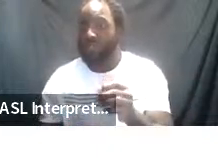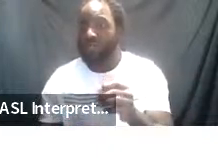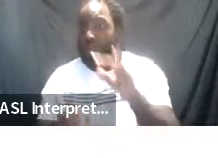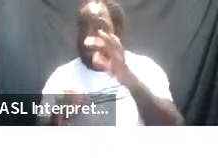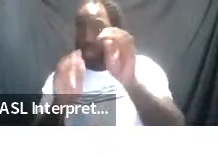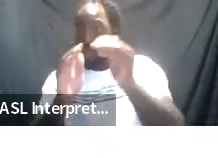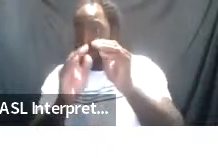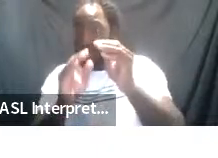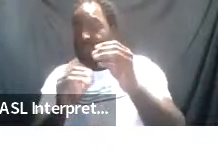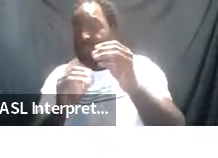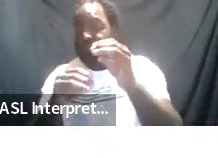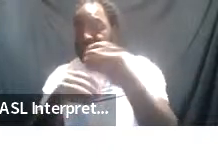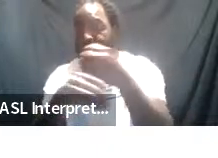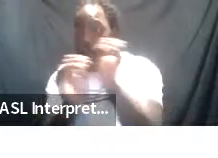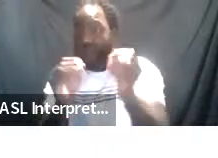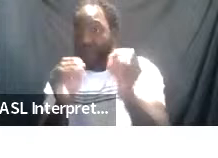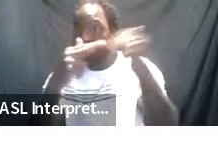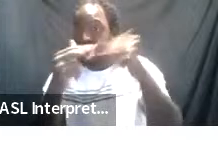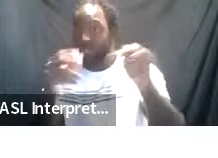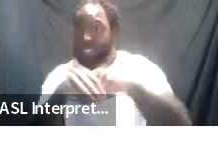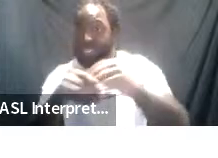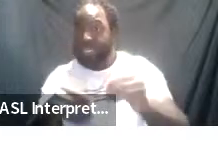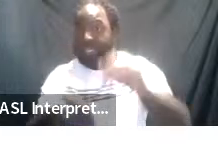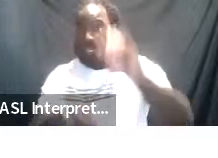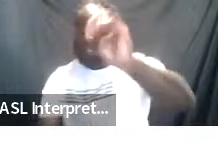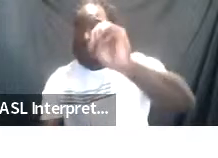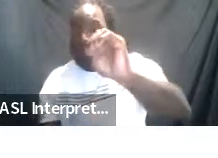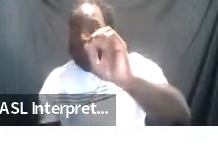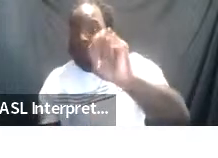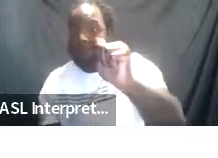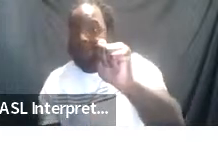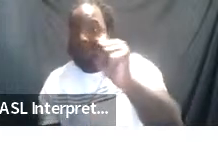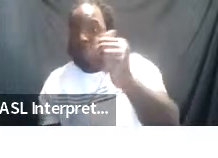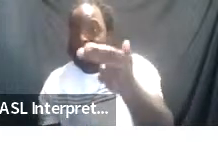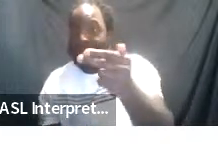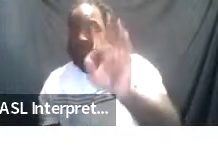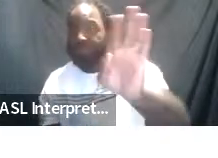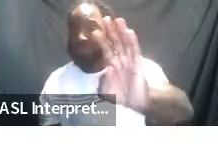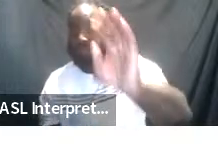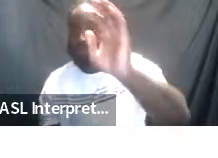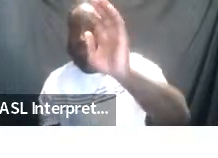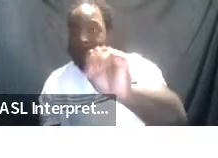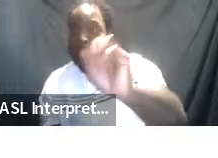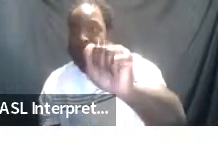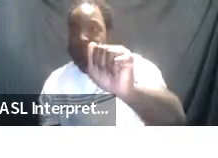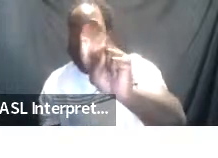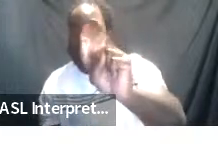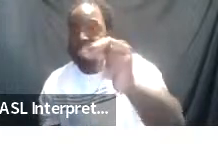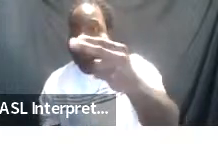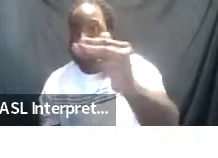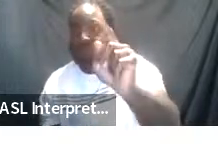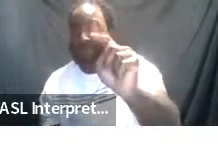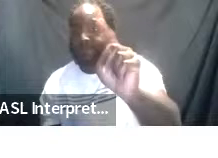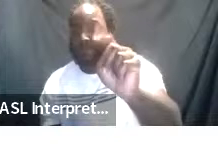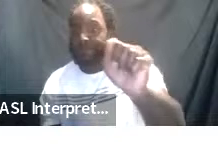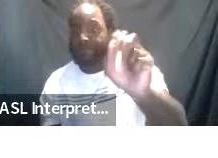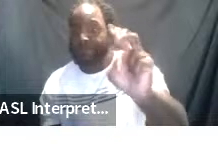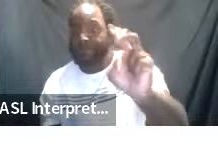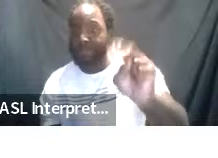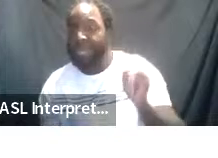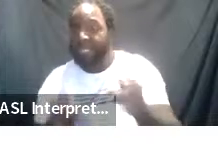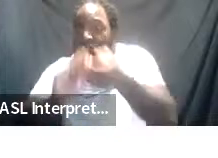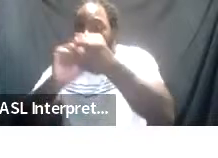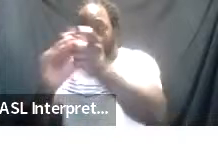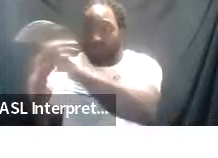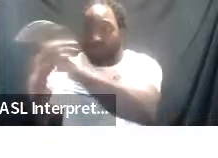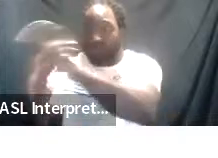buildings in Manhattan, they are being converted to luxury apartment buildings, specifically the Wall Street area. Wall